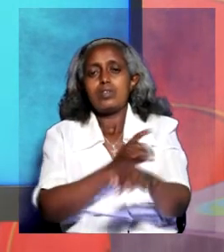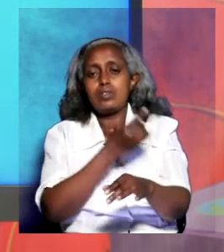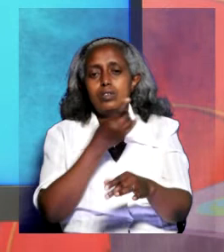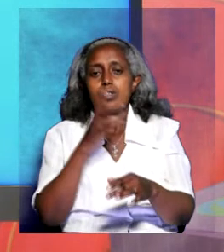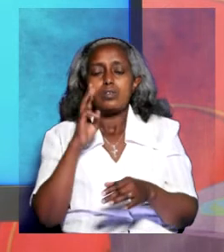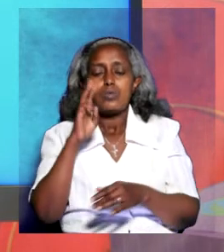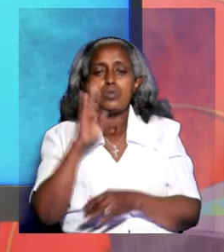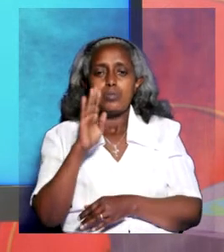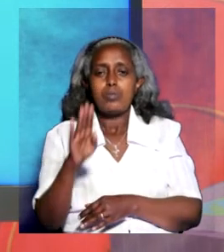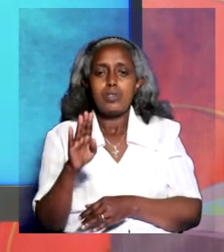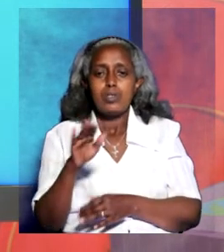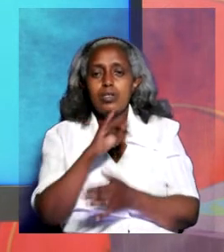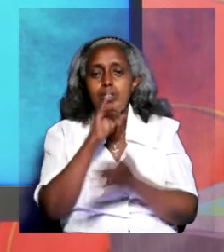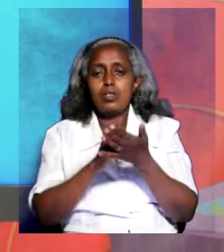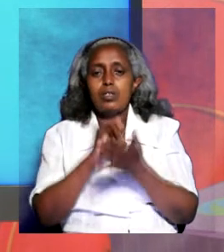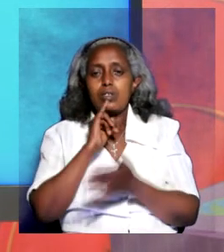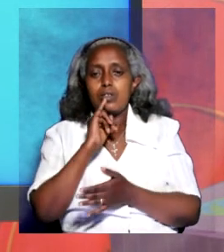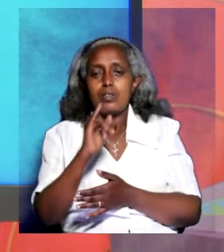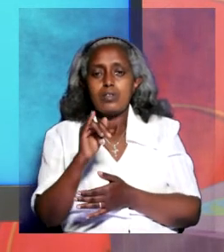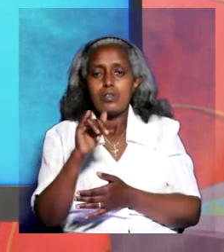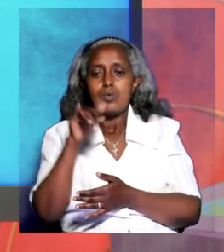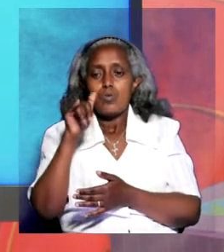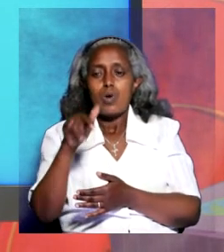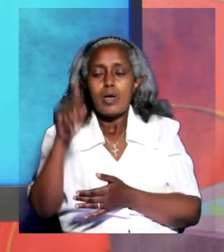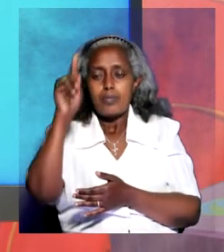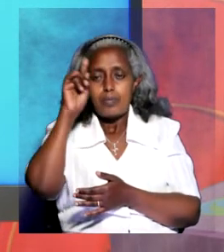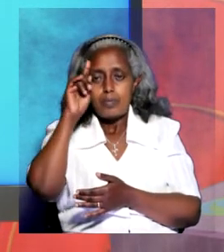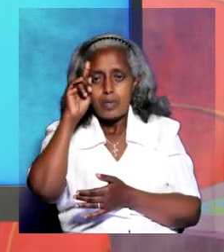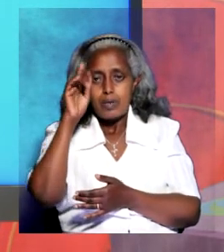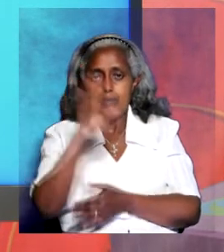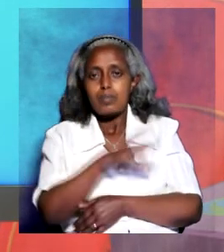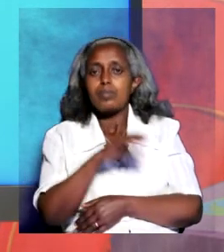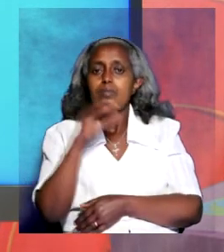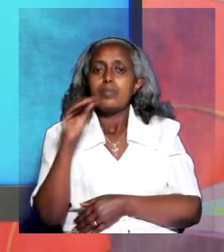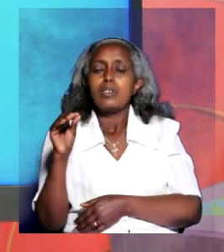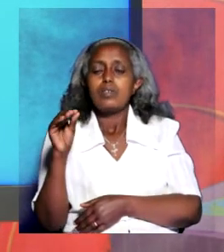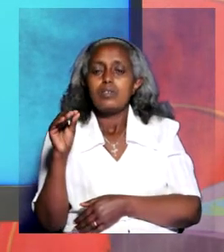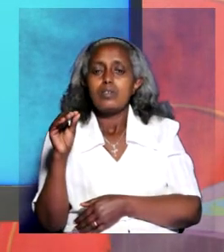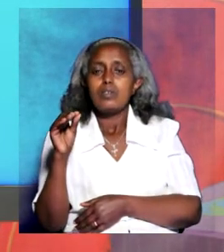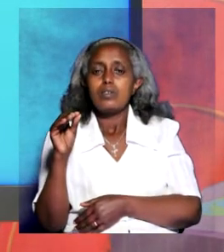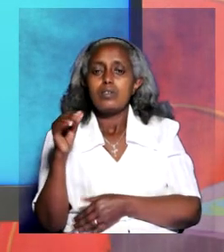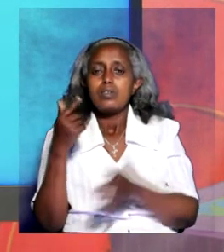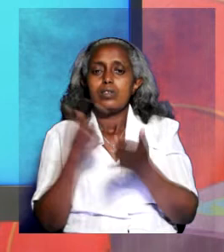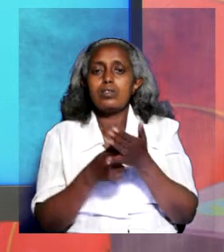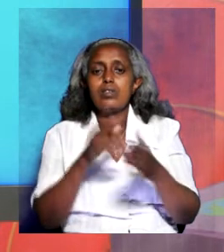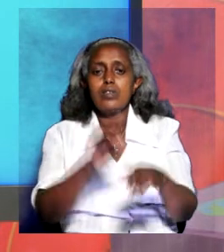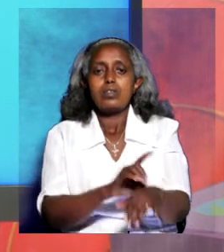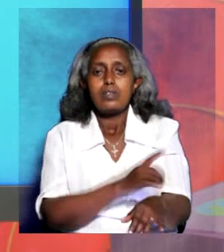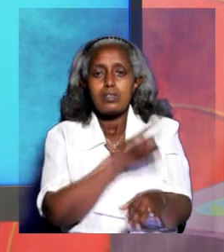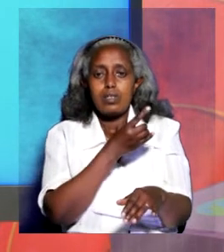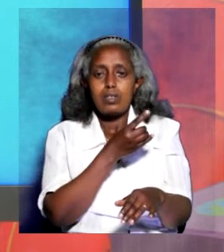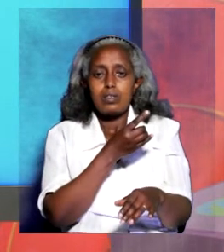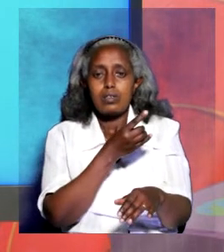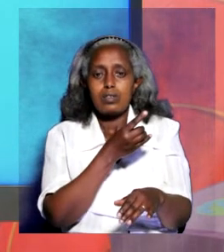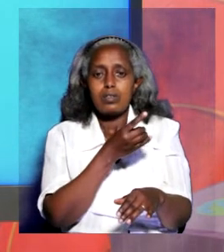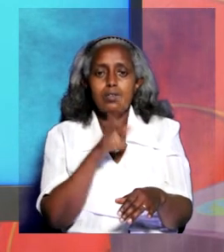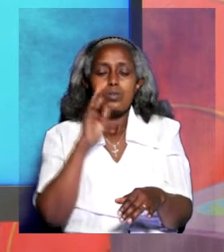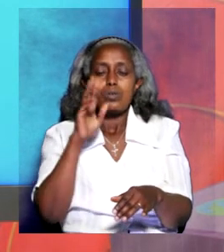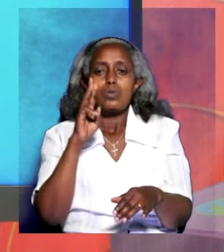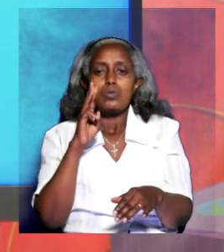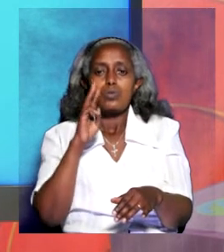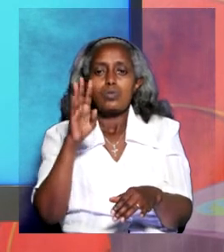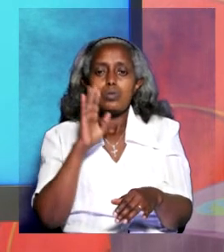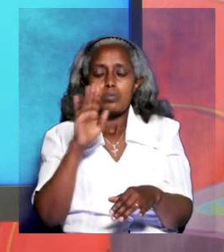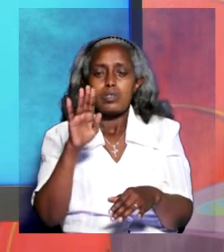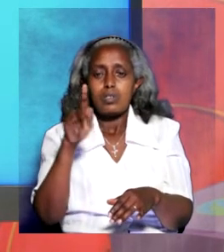be, it is y prime, and this distance will be this